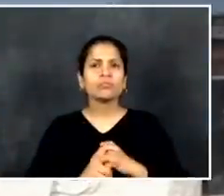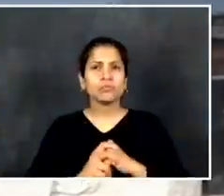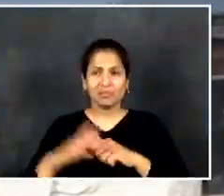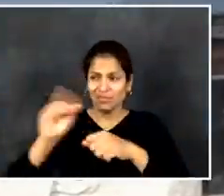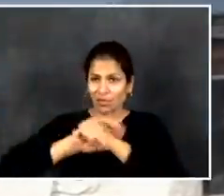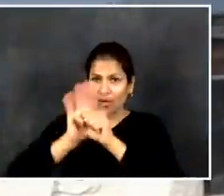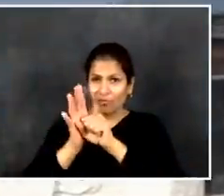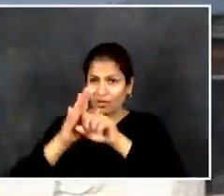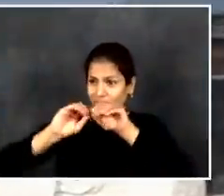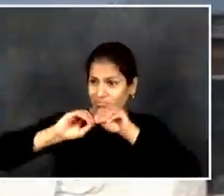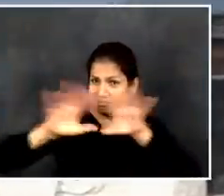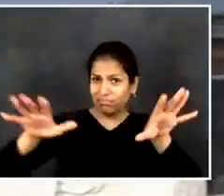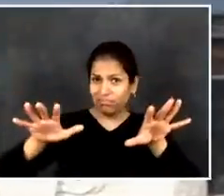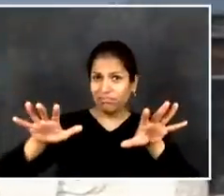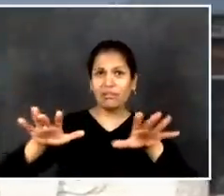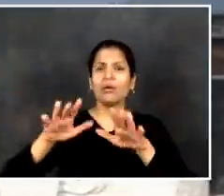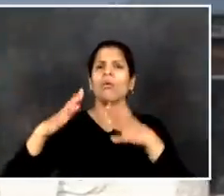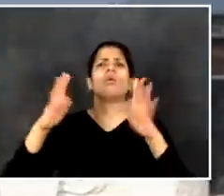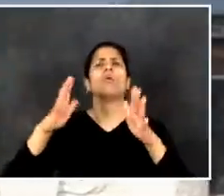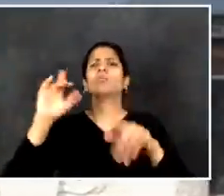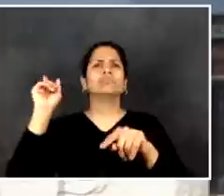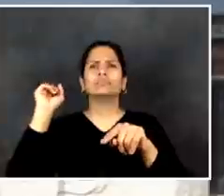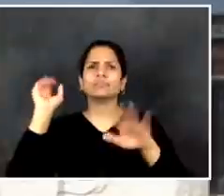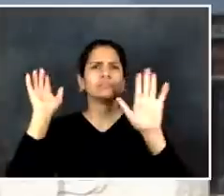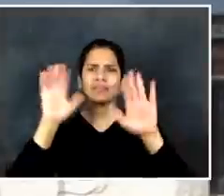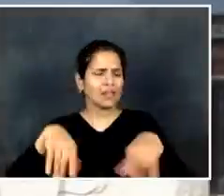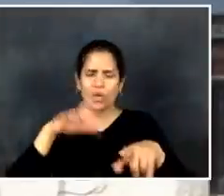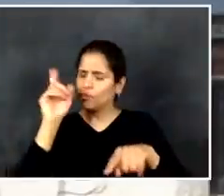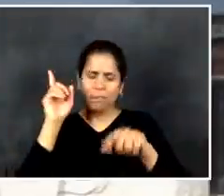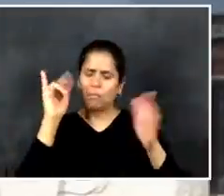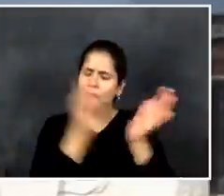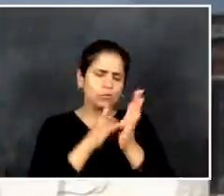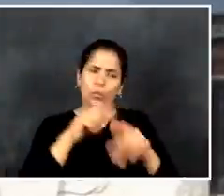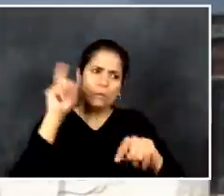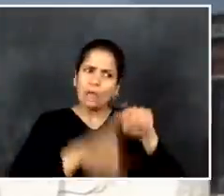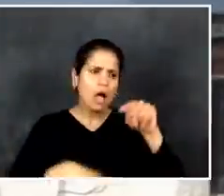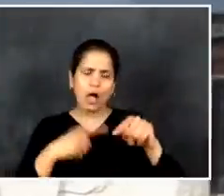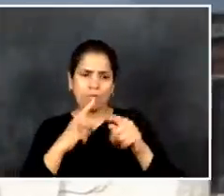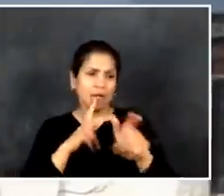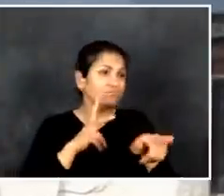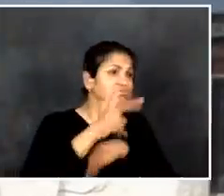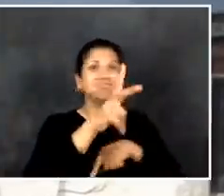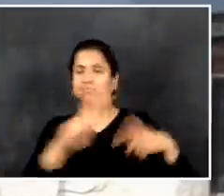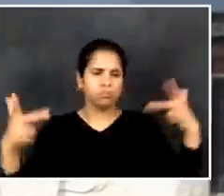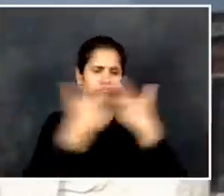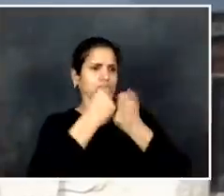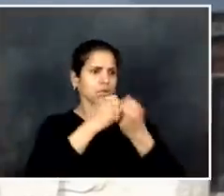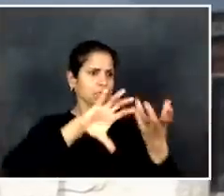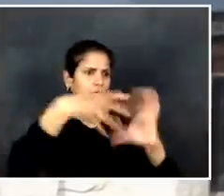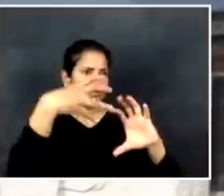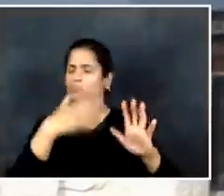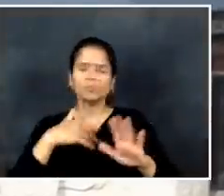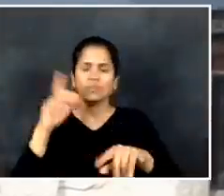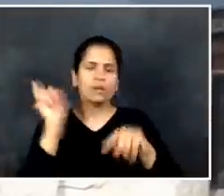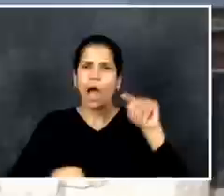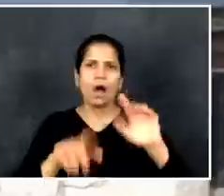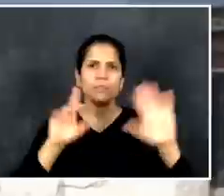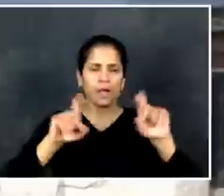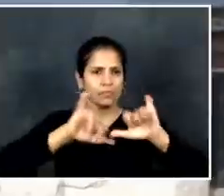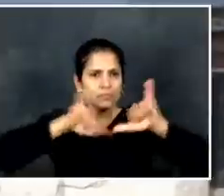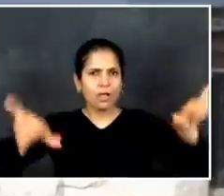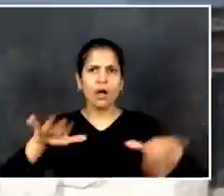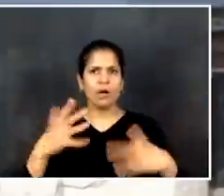another crisis, which is people speeding, getting into crashes, harming other people, harming themselves, or lives being